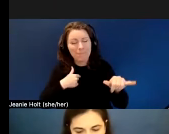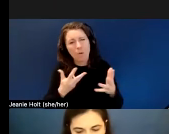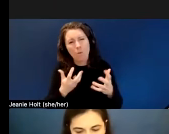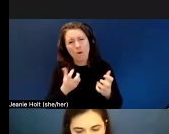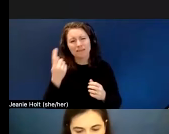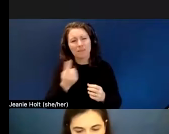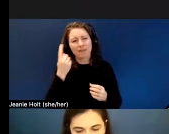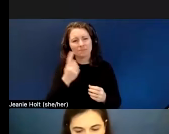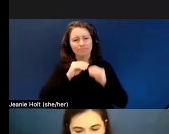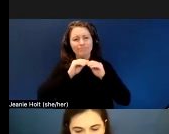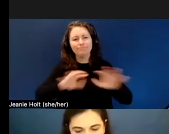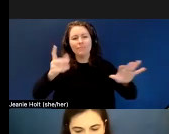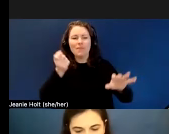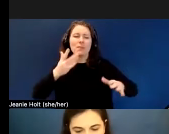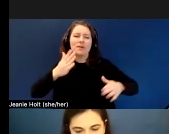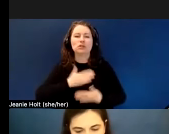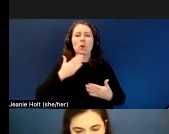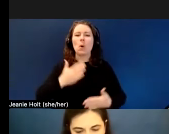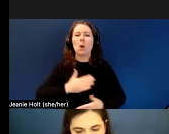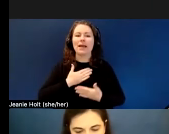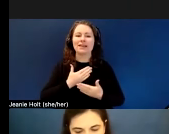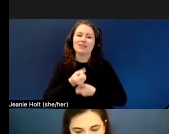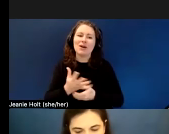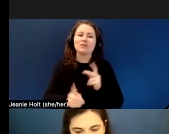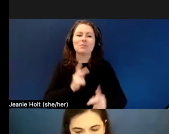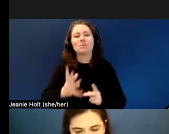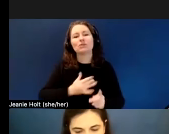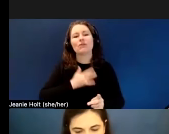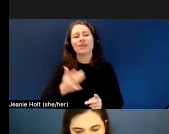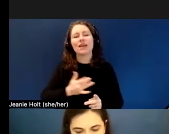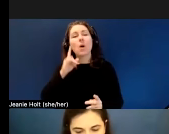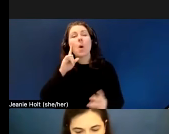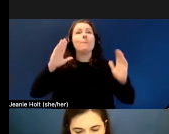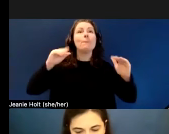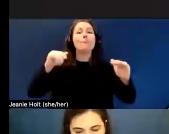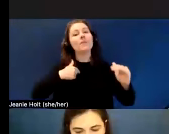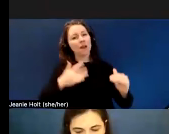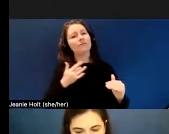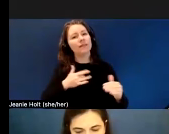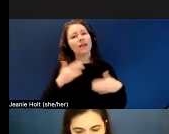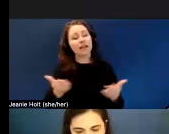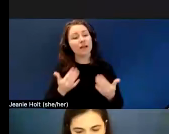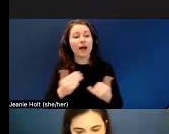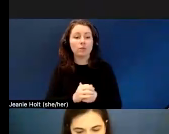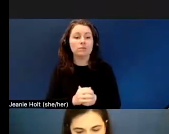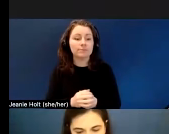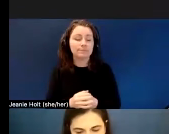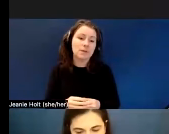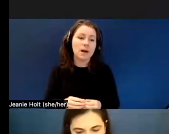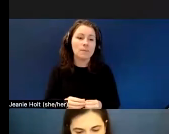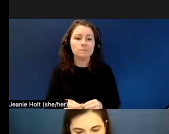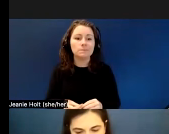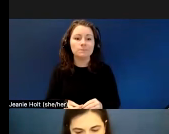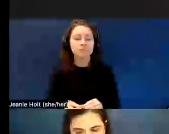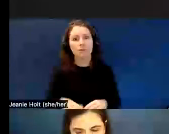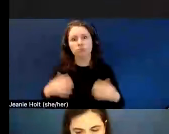something that spread a little bit of joy and made people feel some of the hope that I feel in this movement, because it can be a real